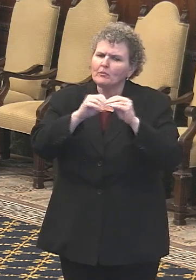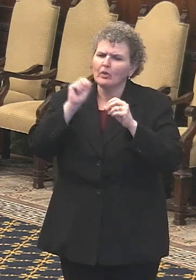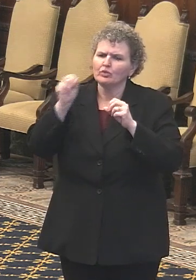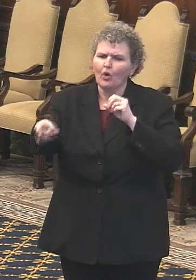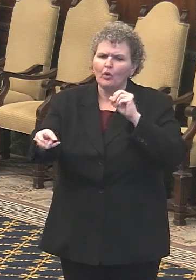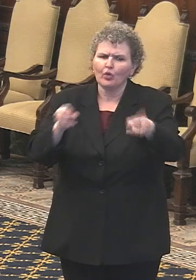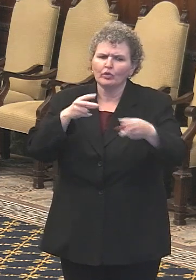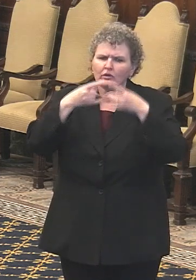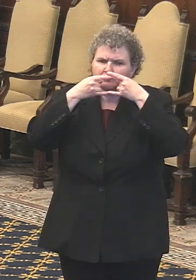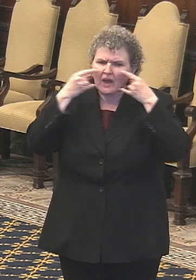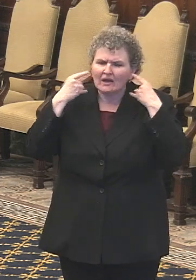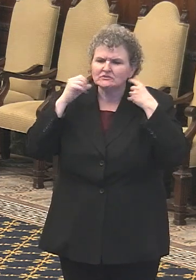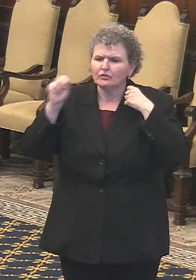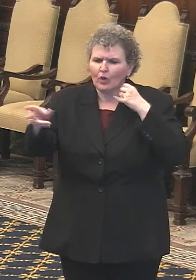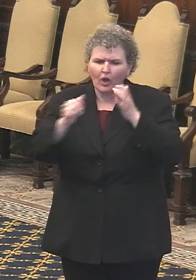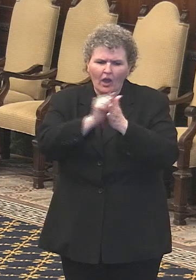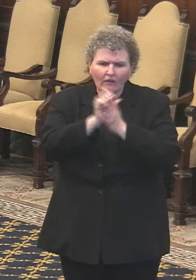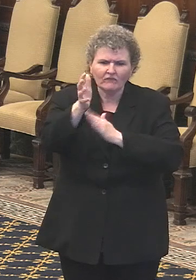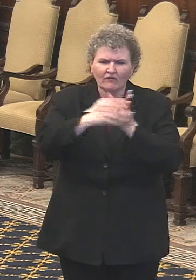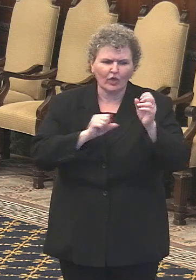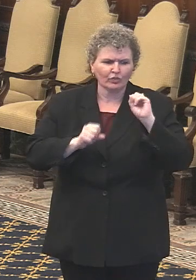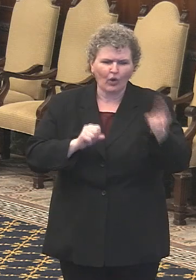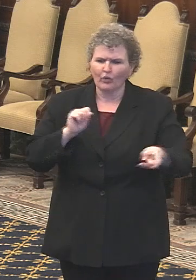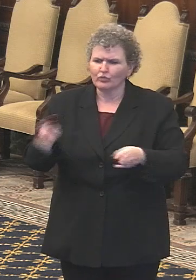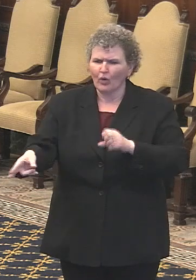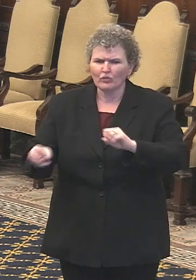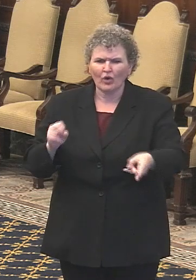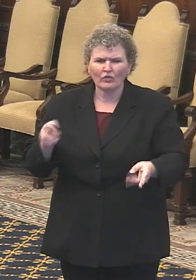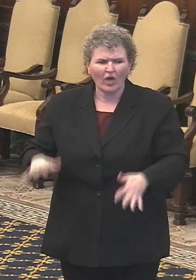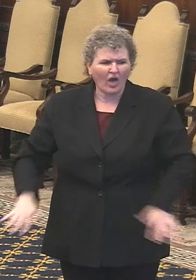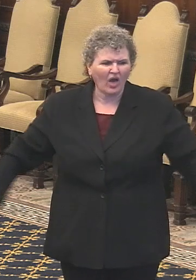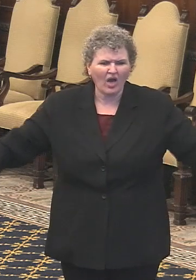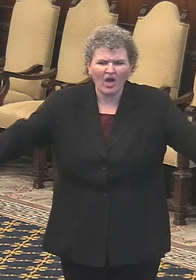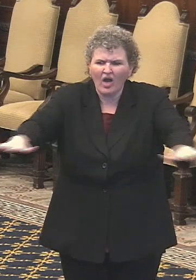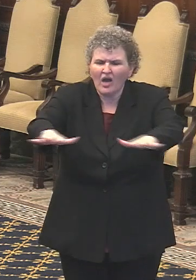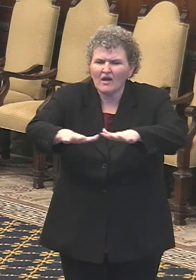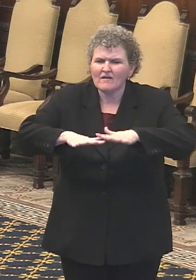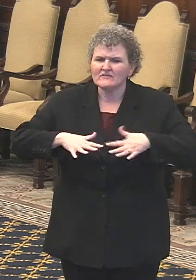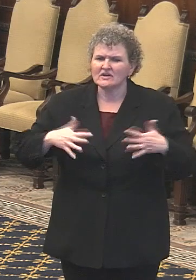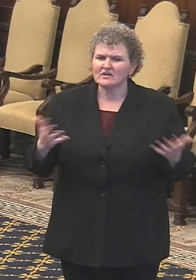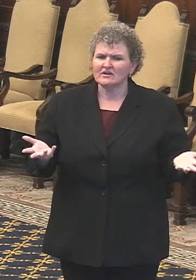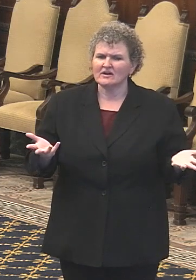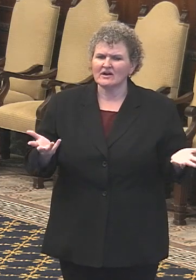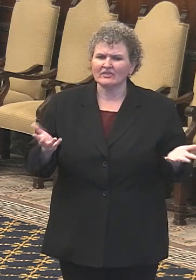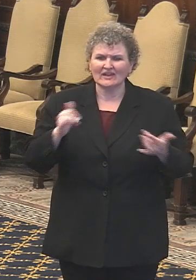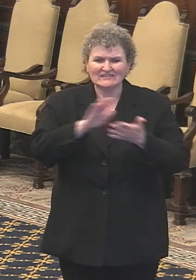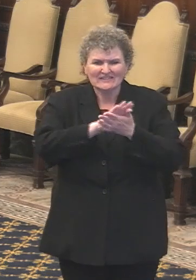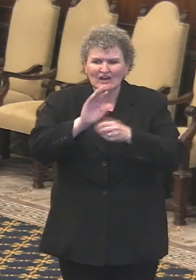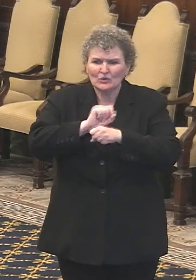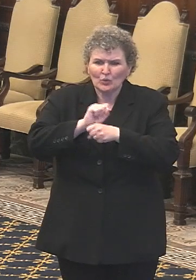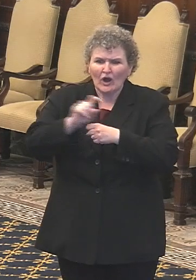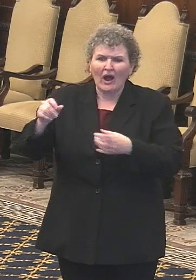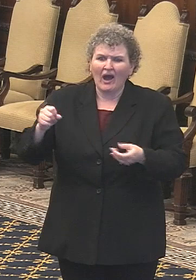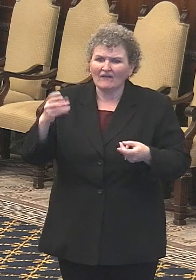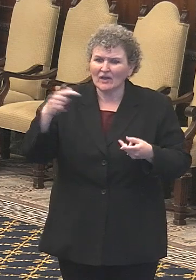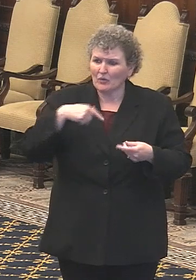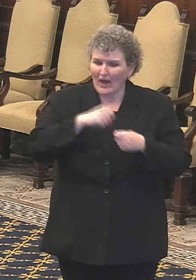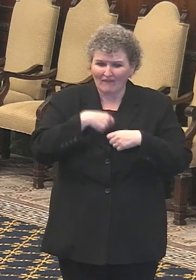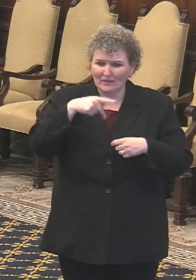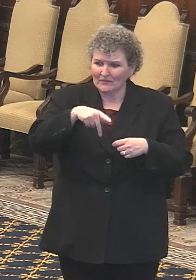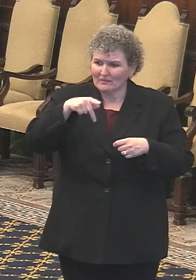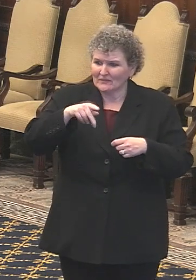neighborhood, at least, and on the ground. Are the sanitation workers being given any protection, PPE stuff to wear